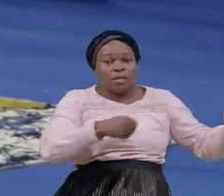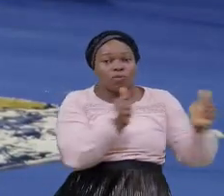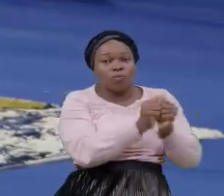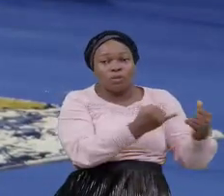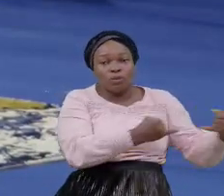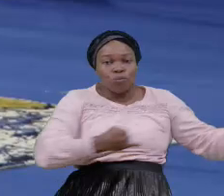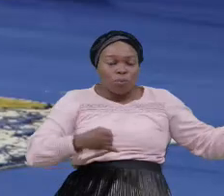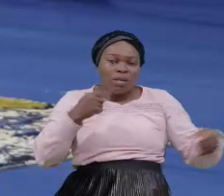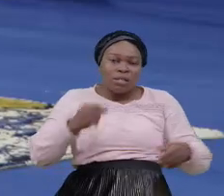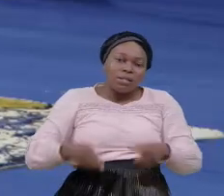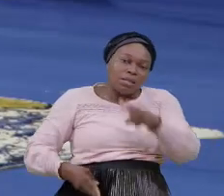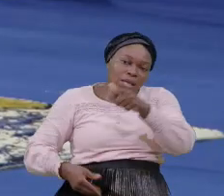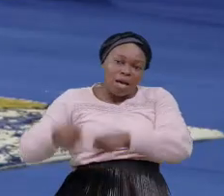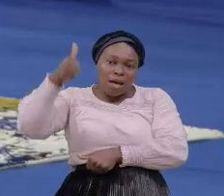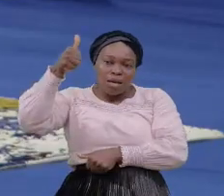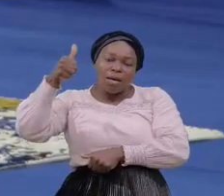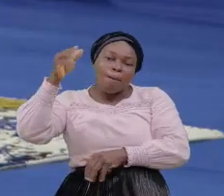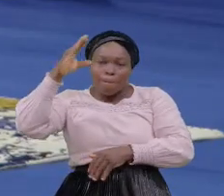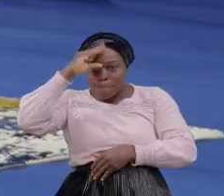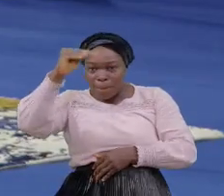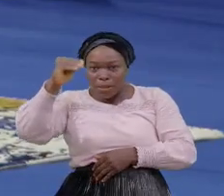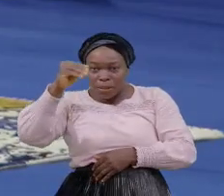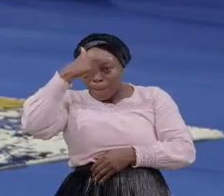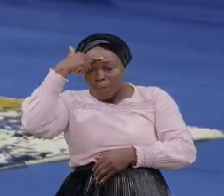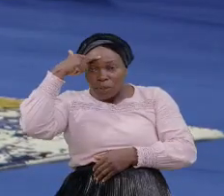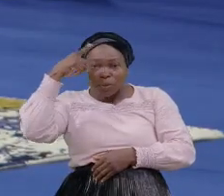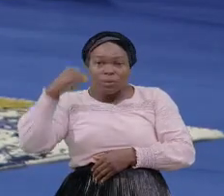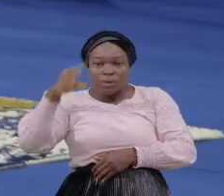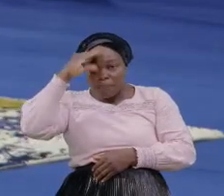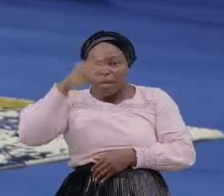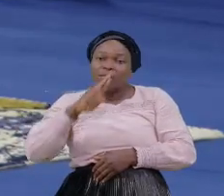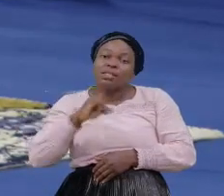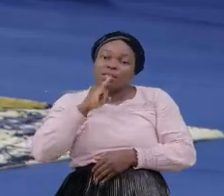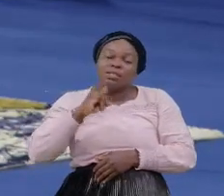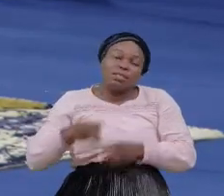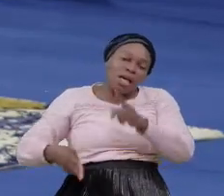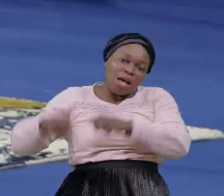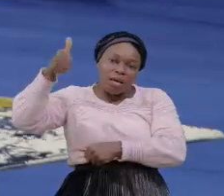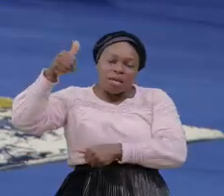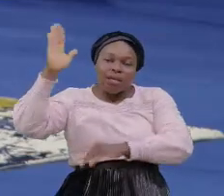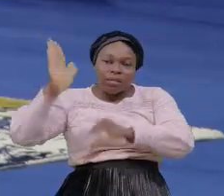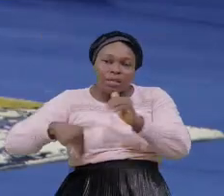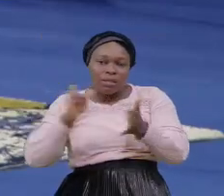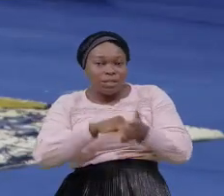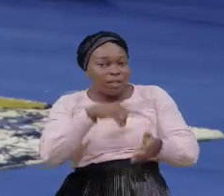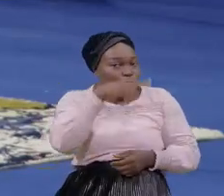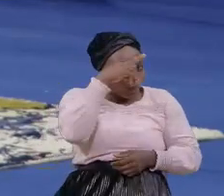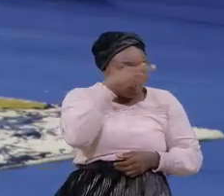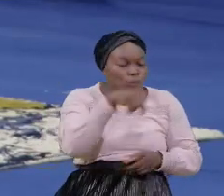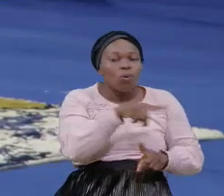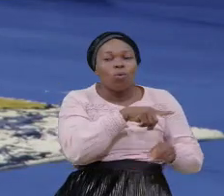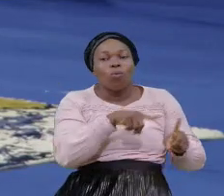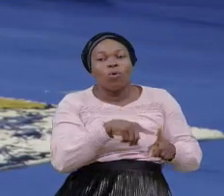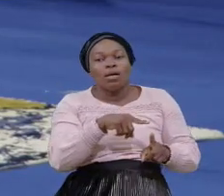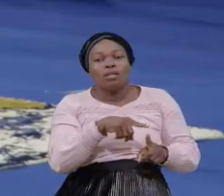man, because man is higher than that goat, can set that goat free. When yourself you